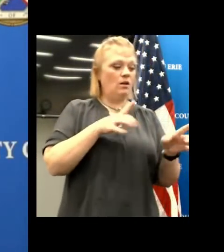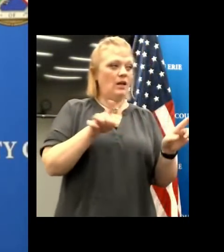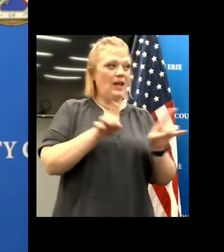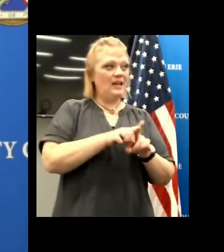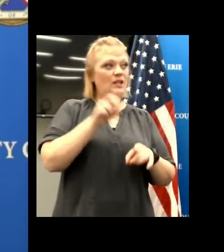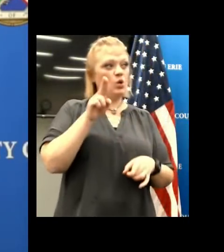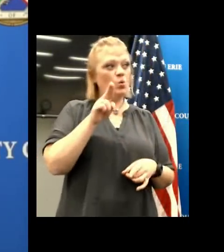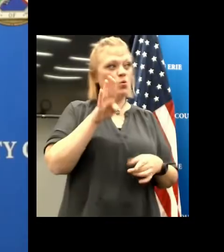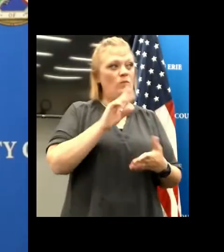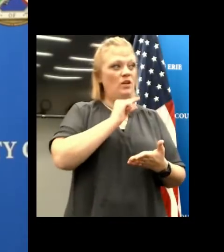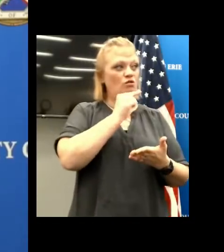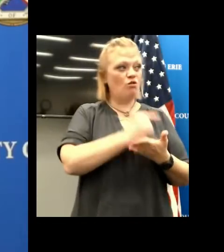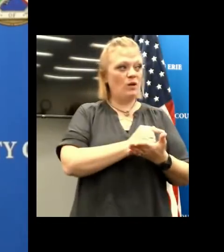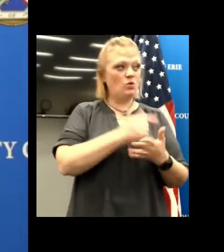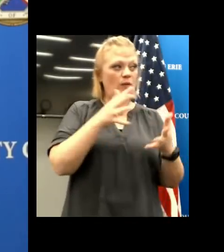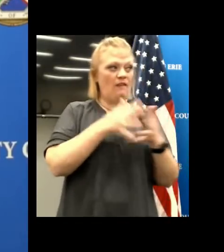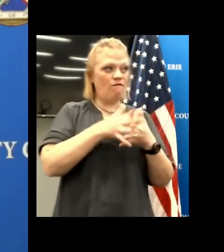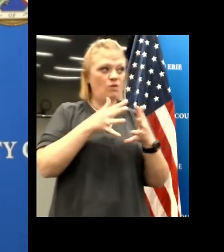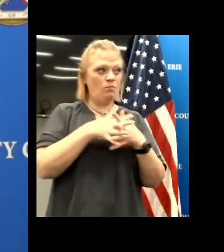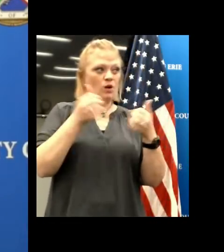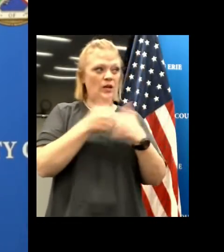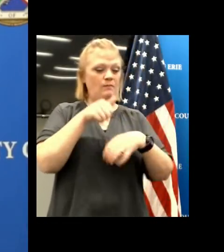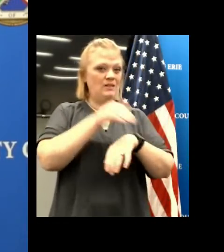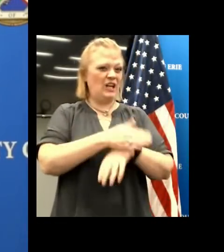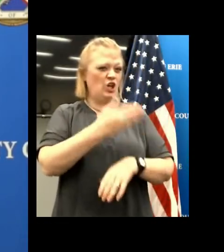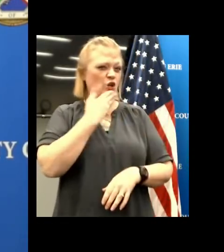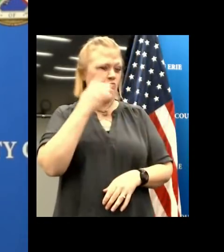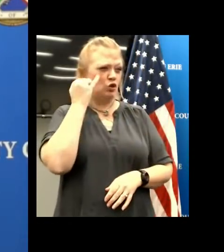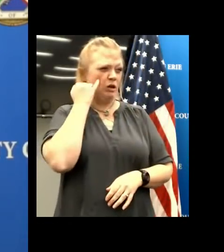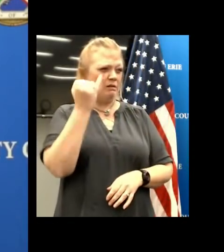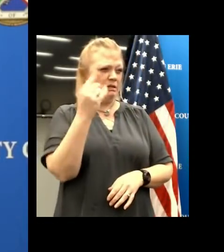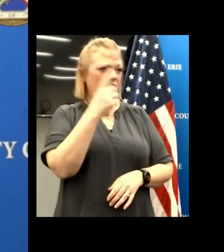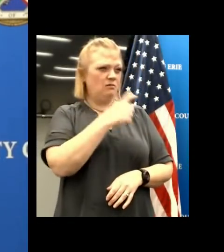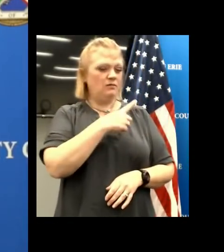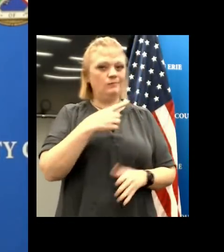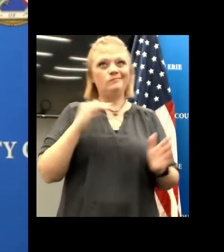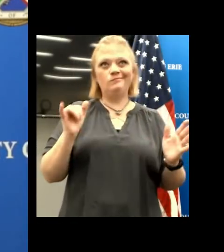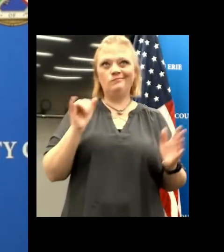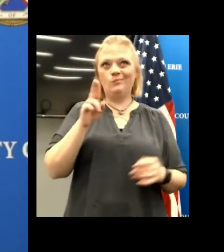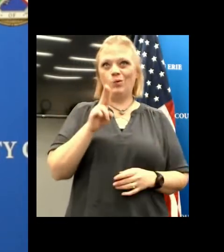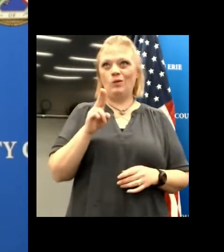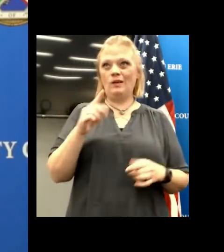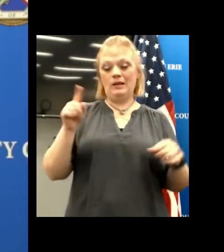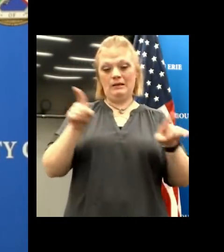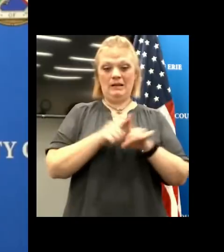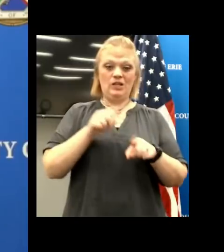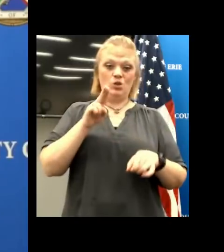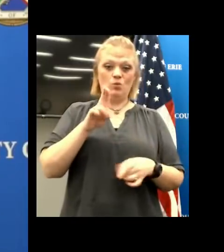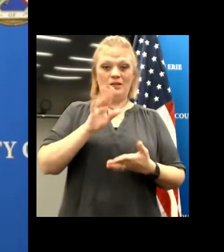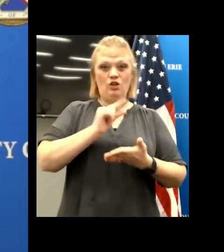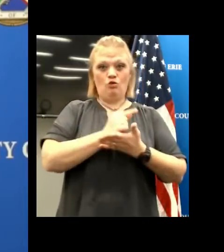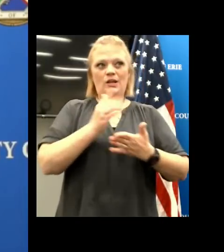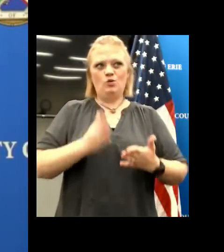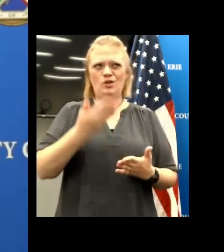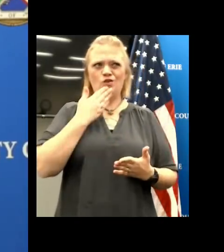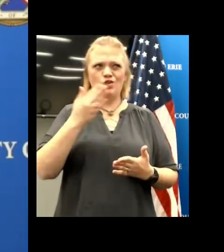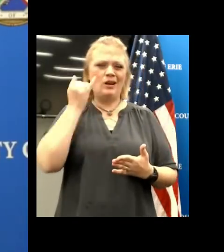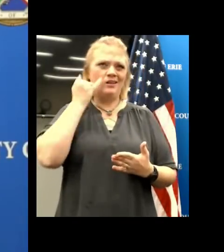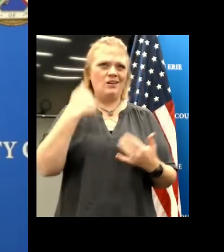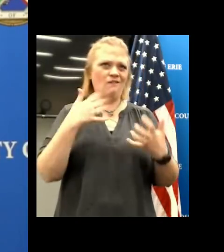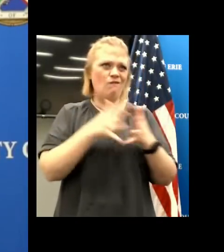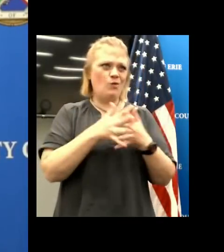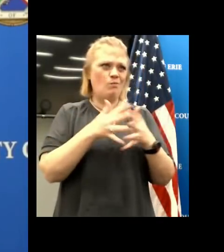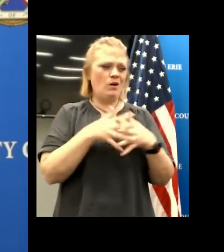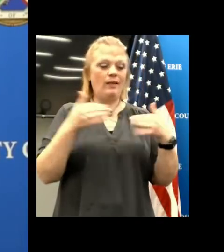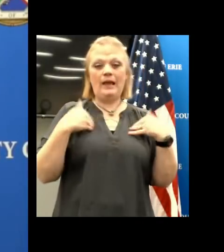grad, is the football game tonight a good idea? The question was, as a UB grad, is the football game tonight a good idea? We do not have